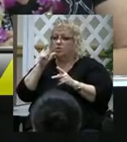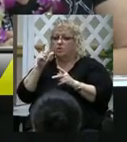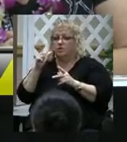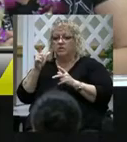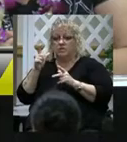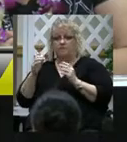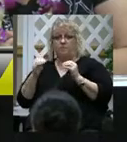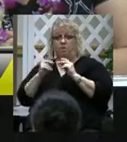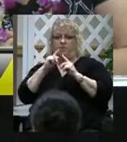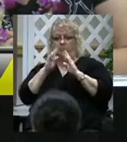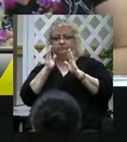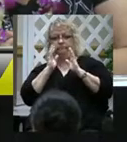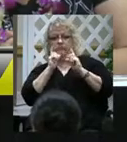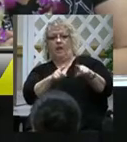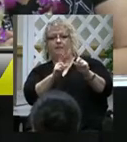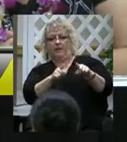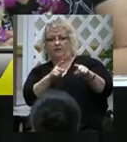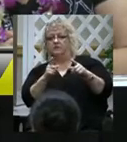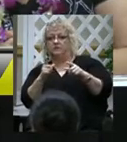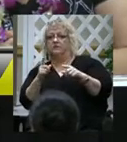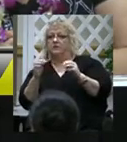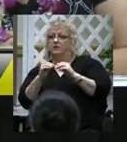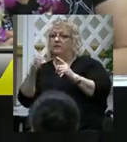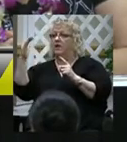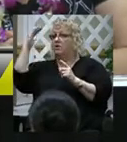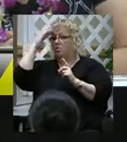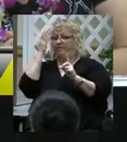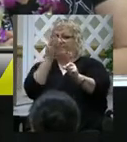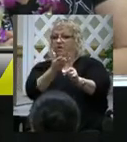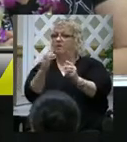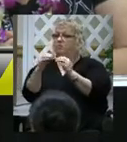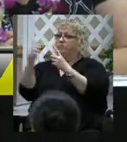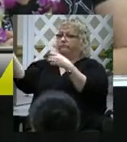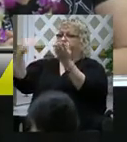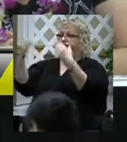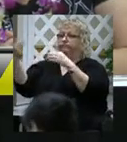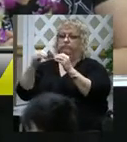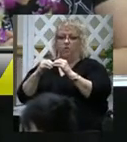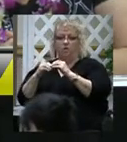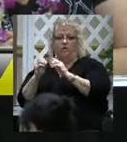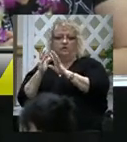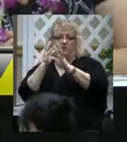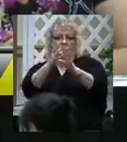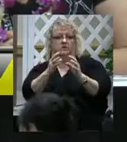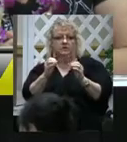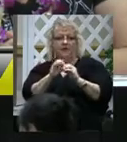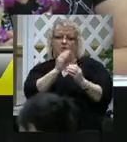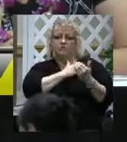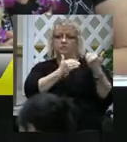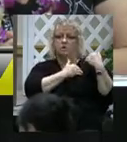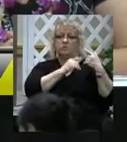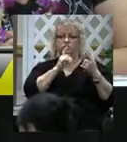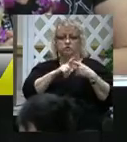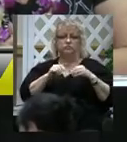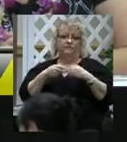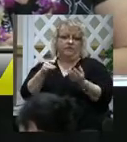there's more people coming because now they know that that service is available, but that's a responsibility as well, right?